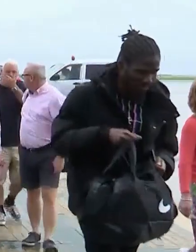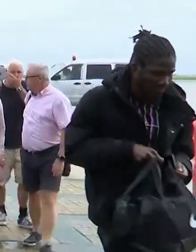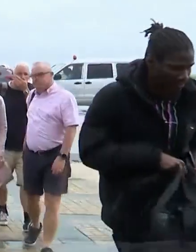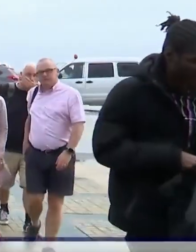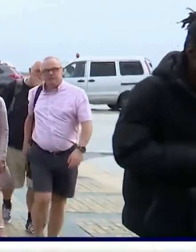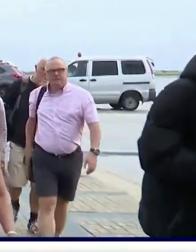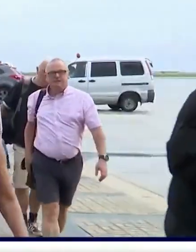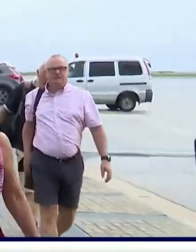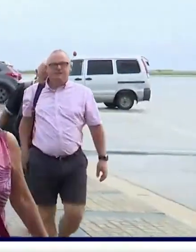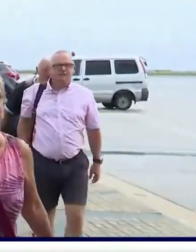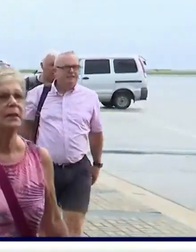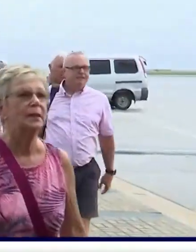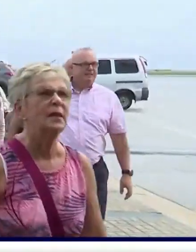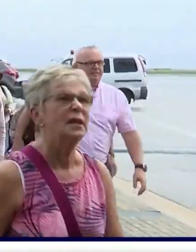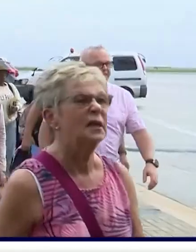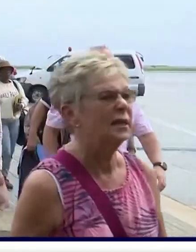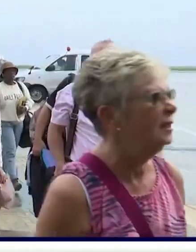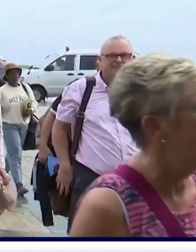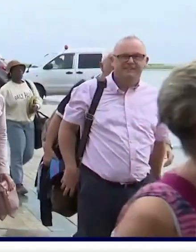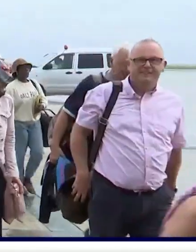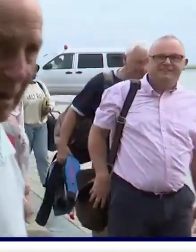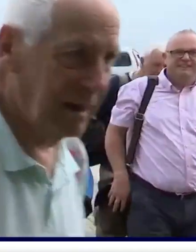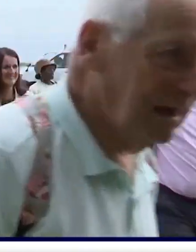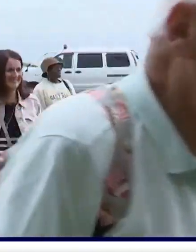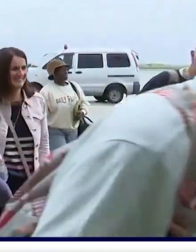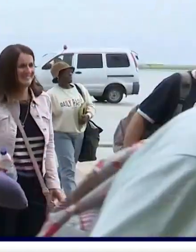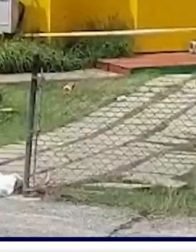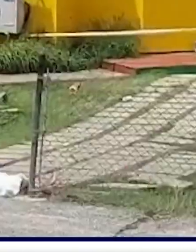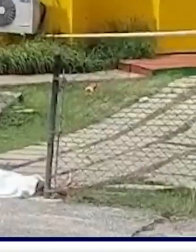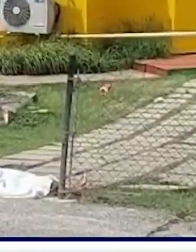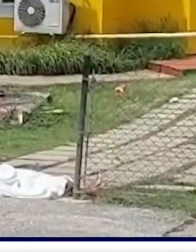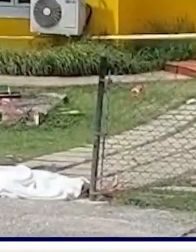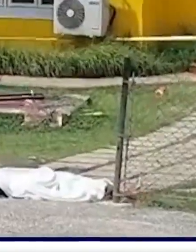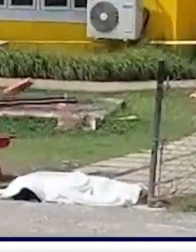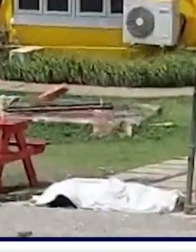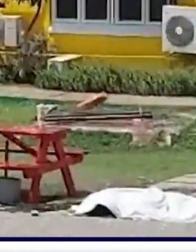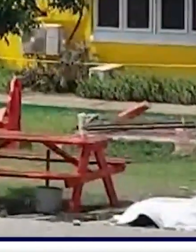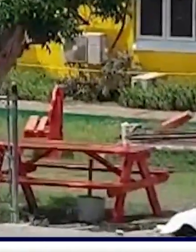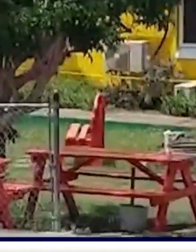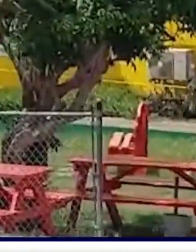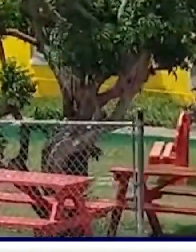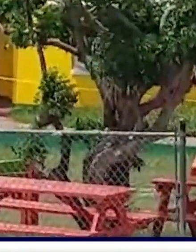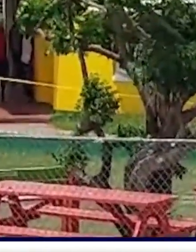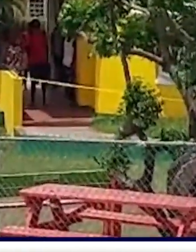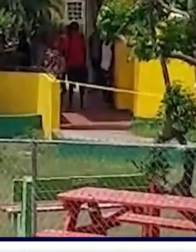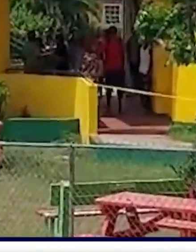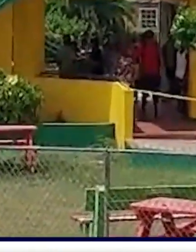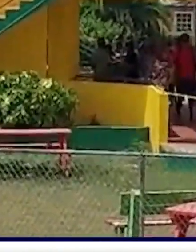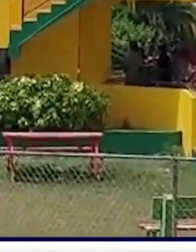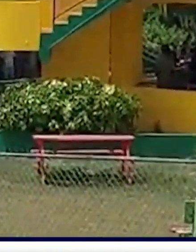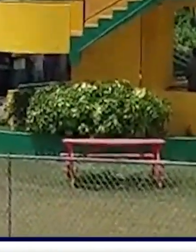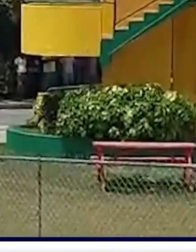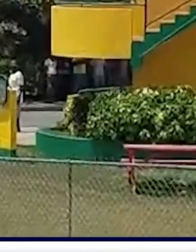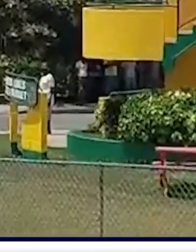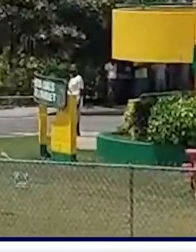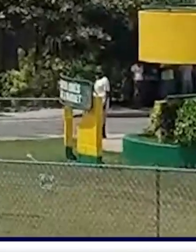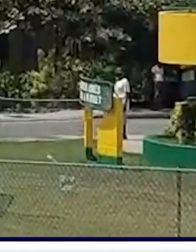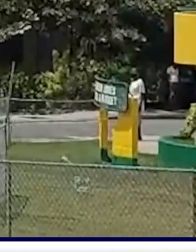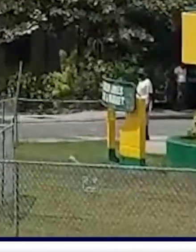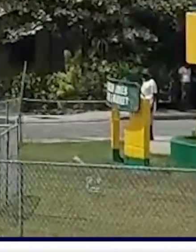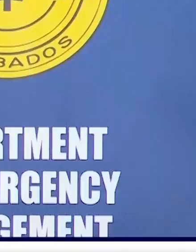Record-breaking tourism numbers projected for Barbados. 2 shootings in less than 24 hours claim the lives of 2